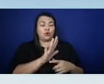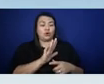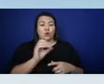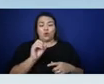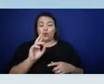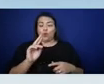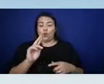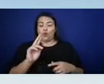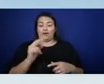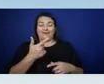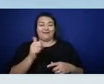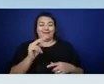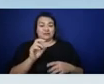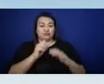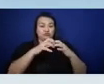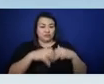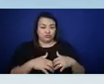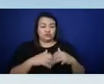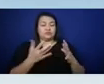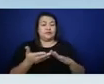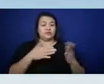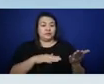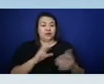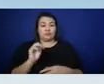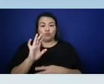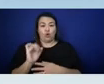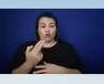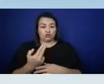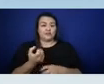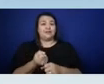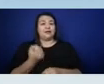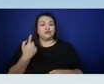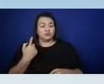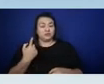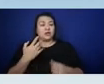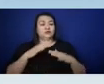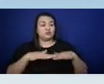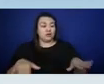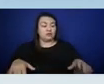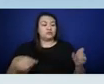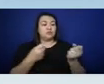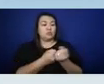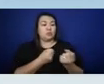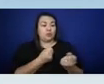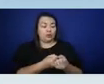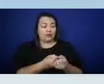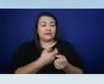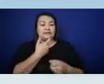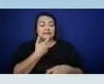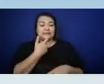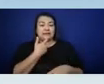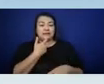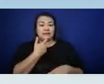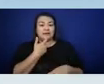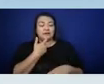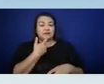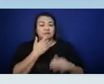kidney and liver transplant, and she caught a pulmonary,